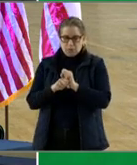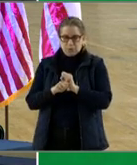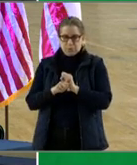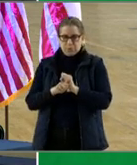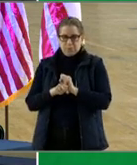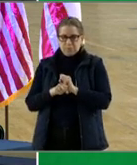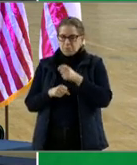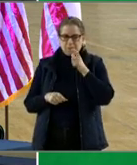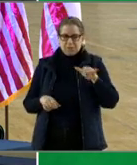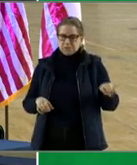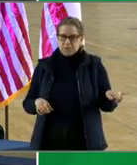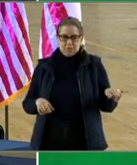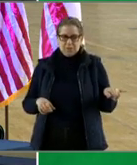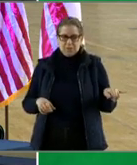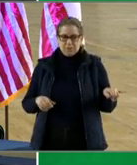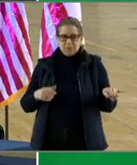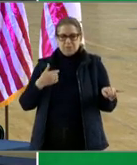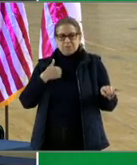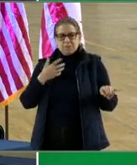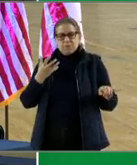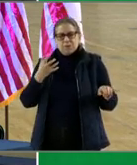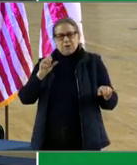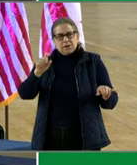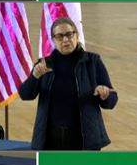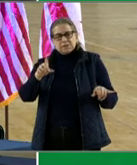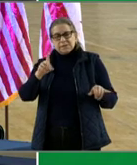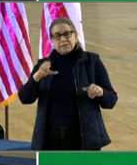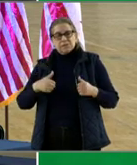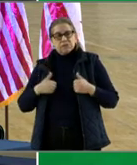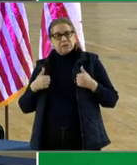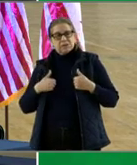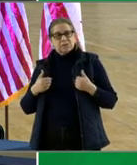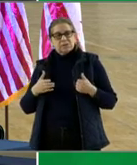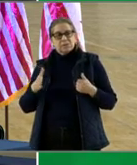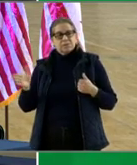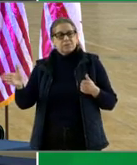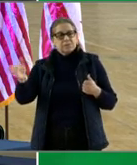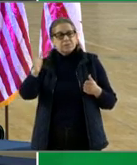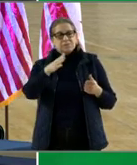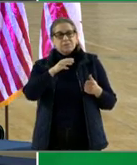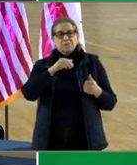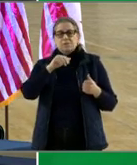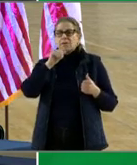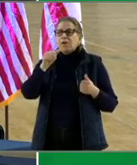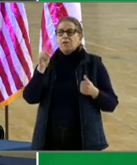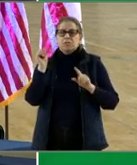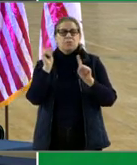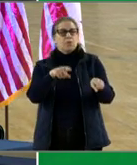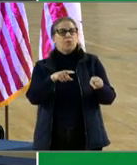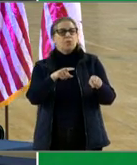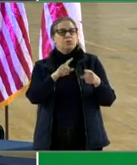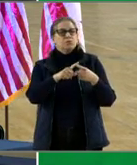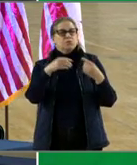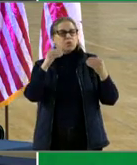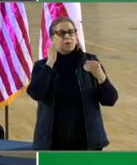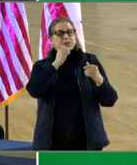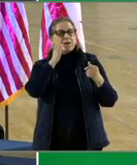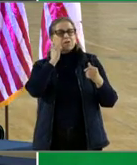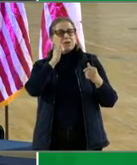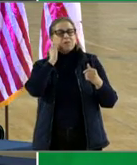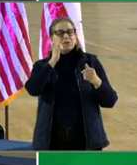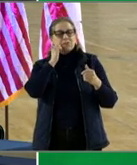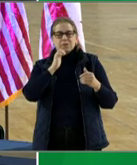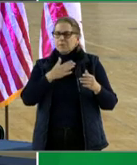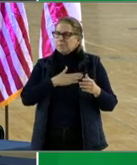be very thoughtful about the number of trips that they take to the grocery and getting in and out with